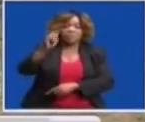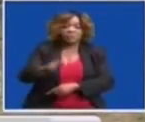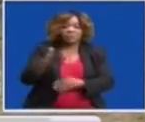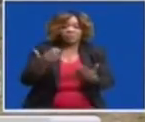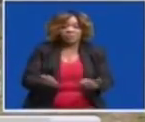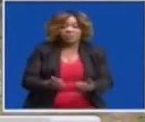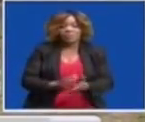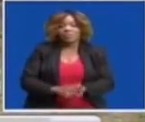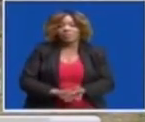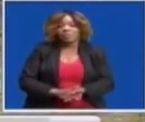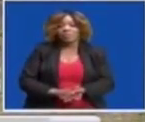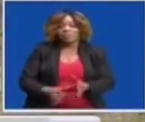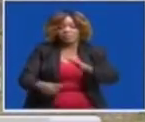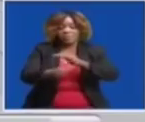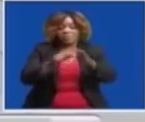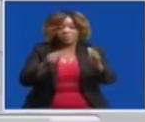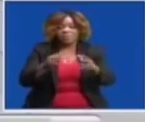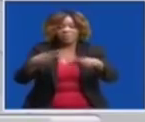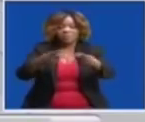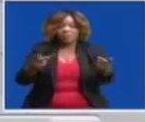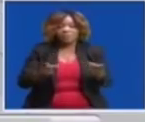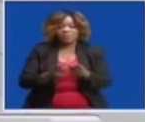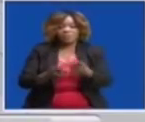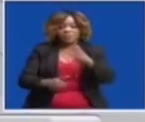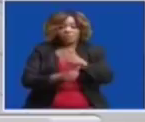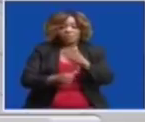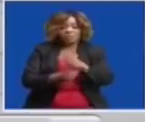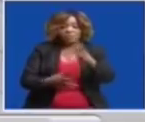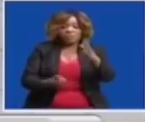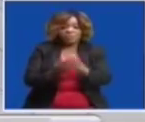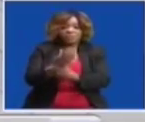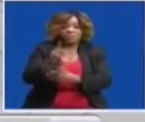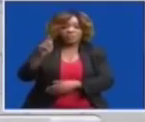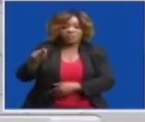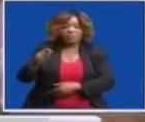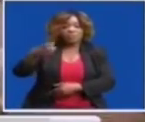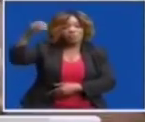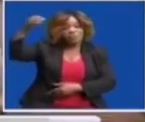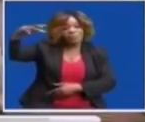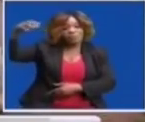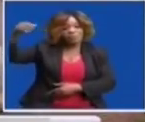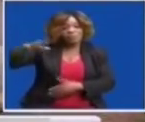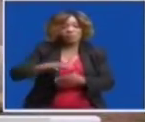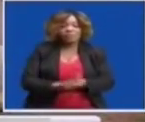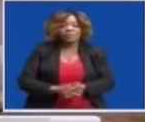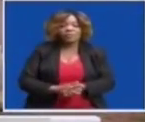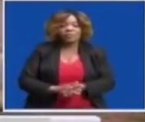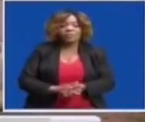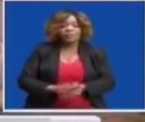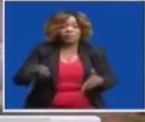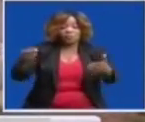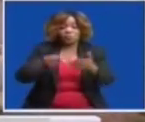20 MVA Kafue substation can no longer meet the growing demand for the commodity. Nevertheless, the